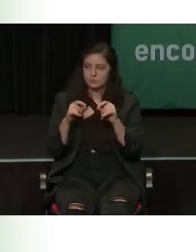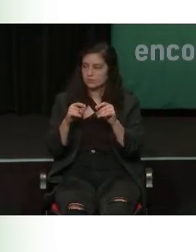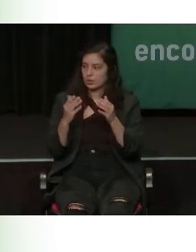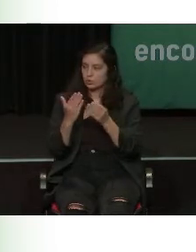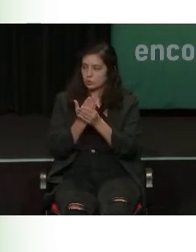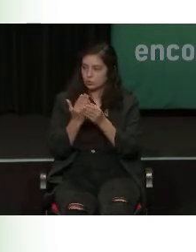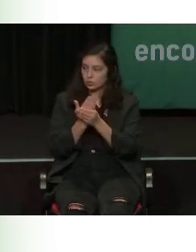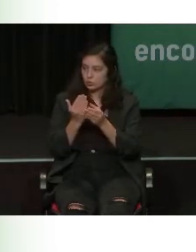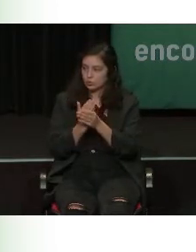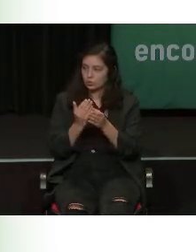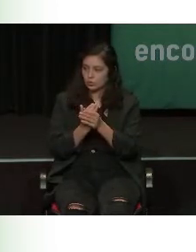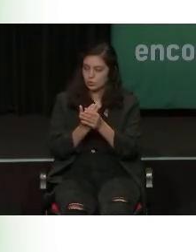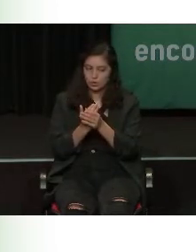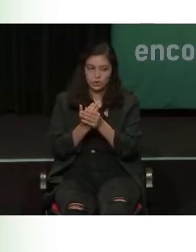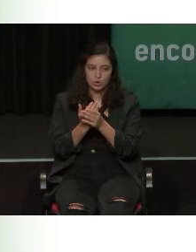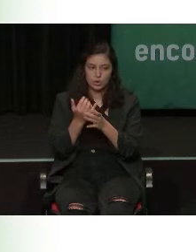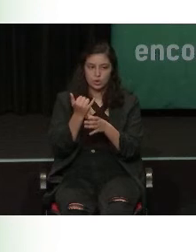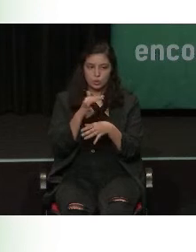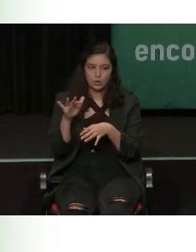was 12,095